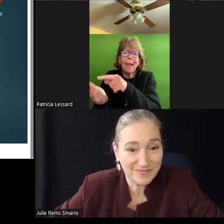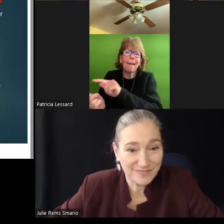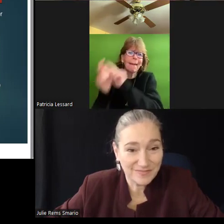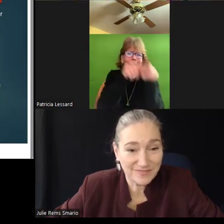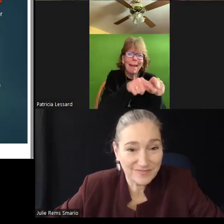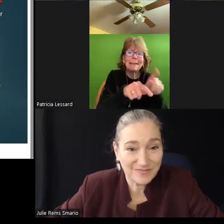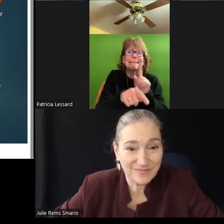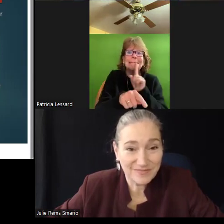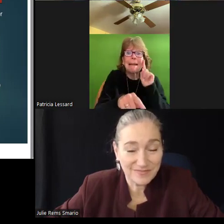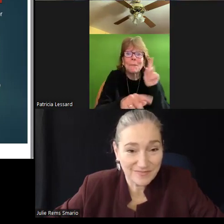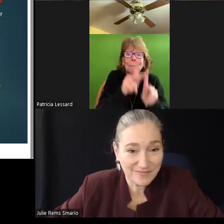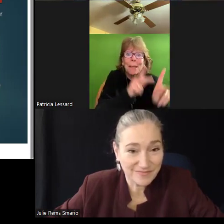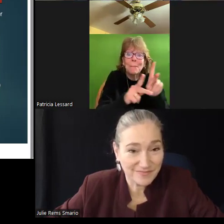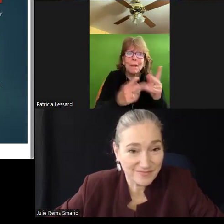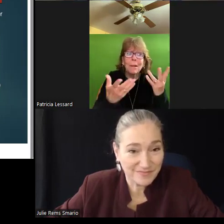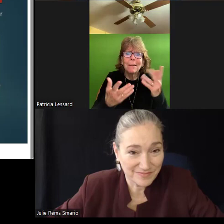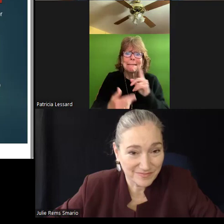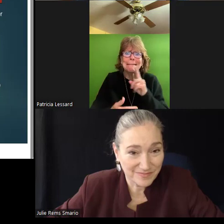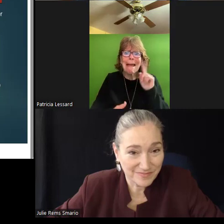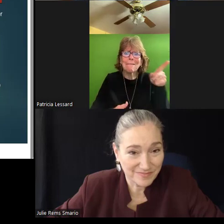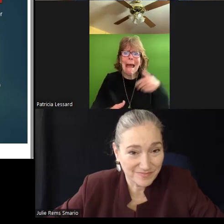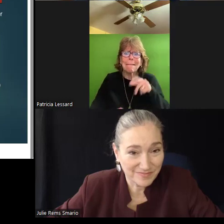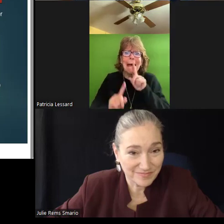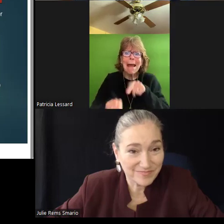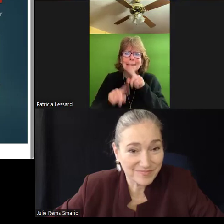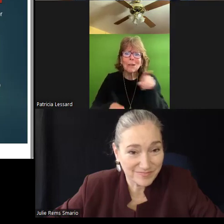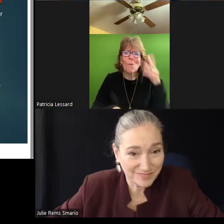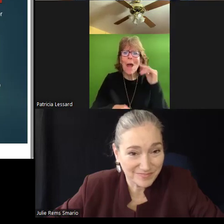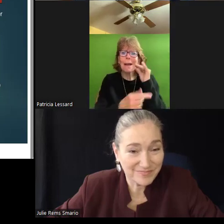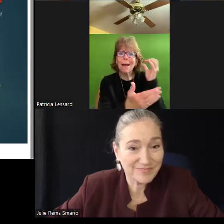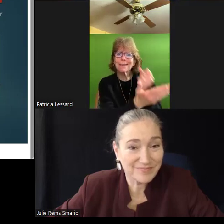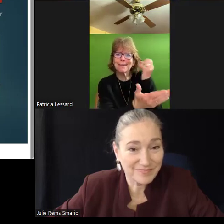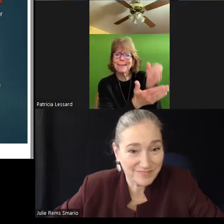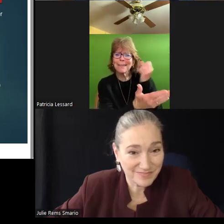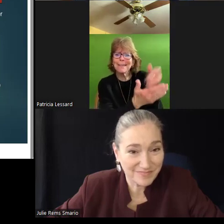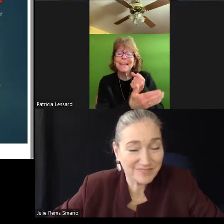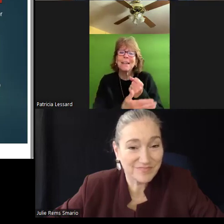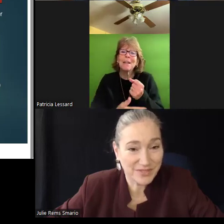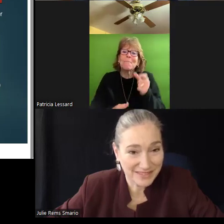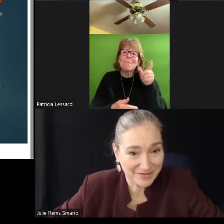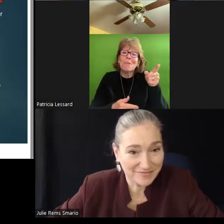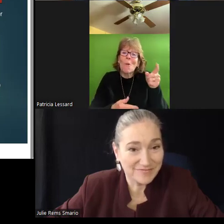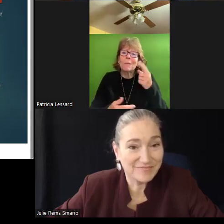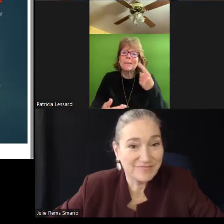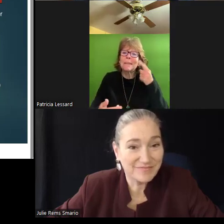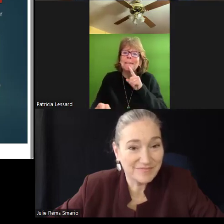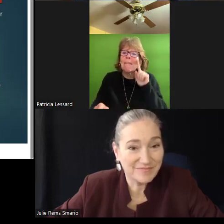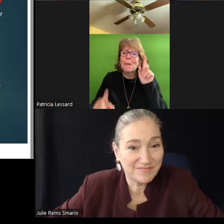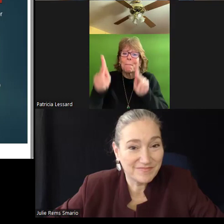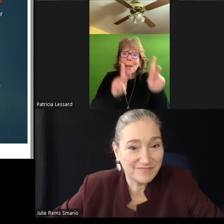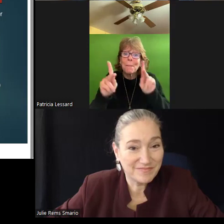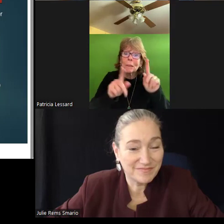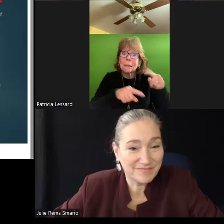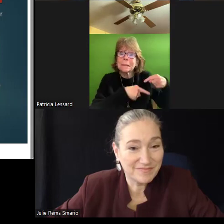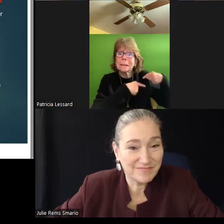have answers, and they've worked out these solutions over their lives and over generations. And there's just such a